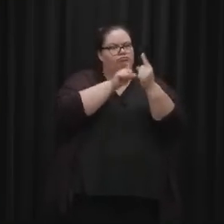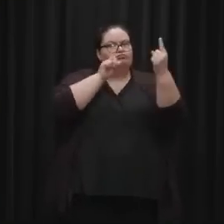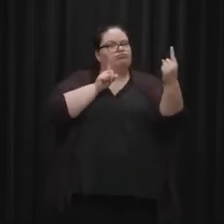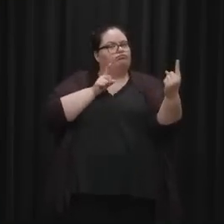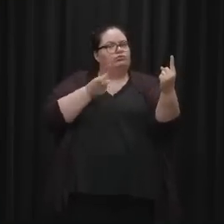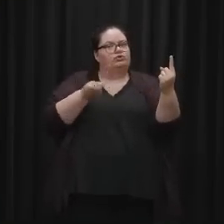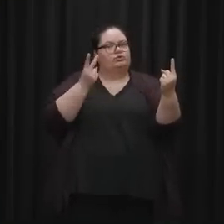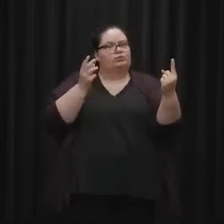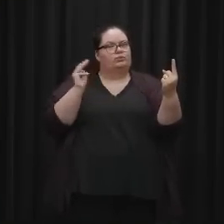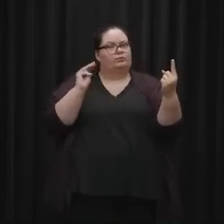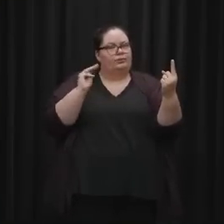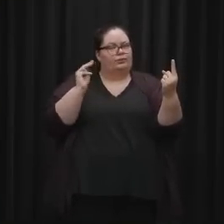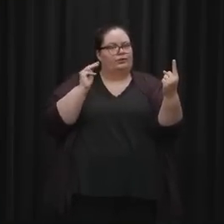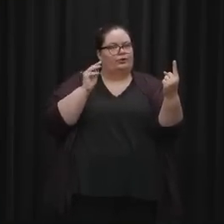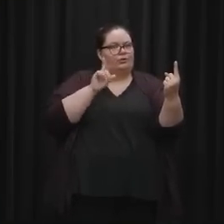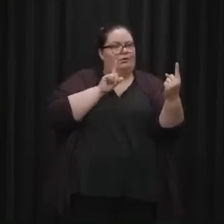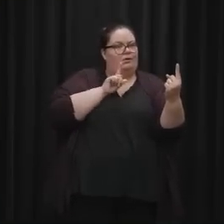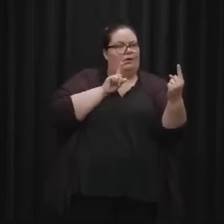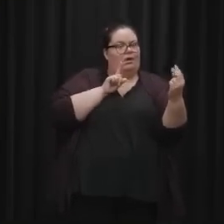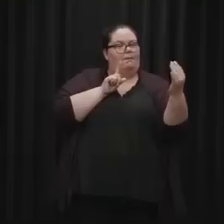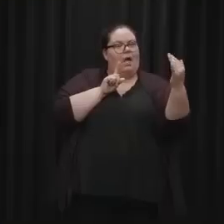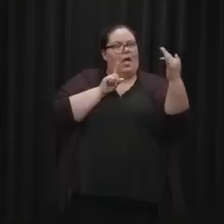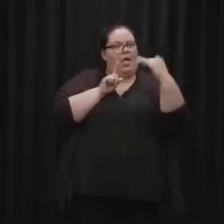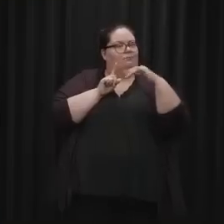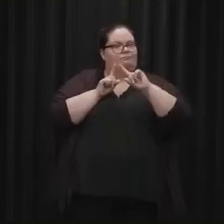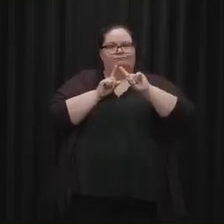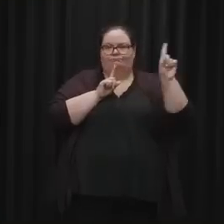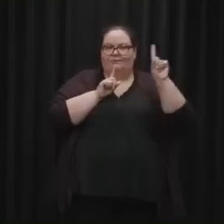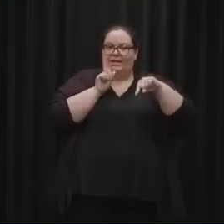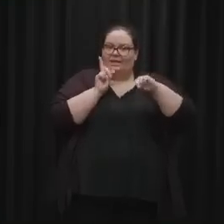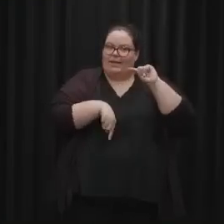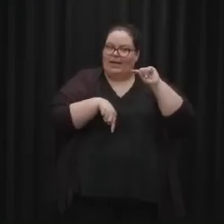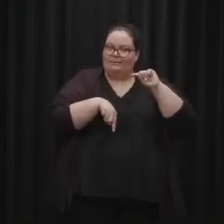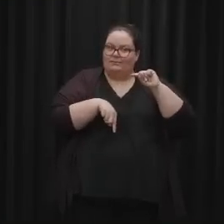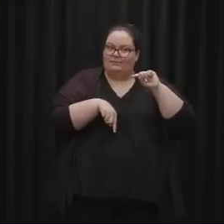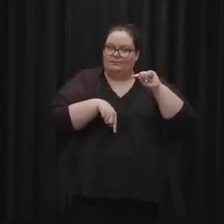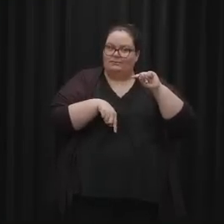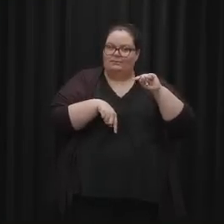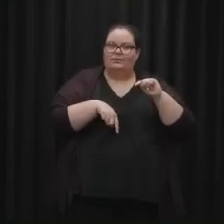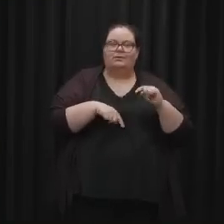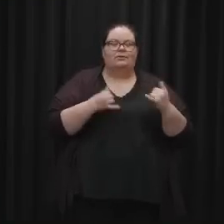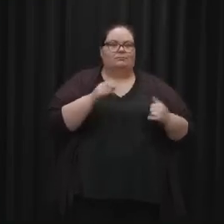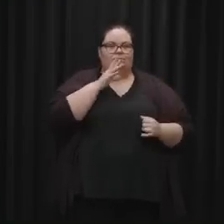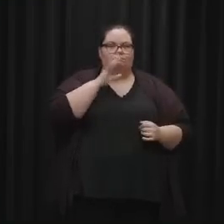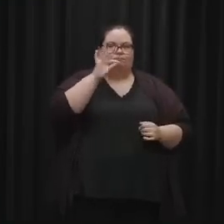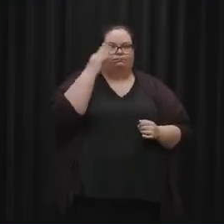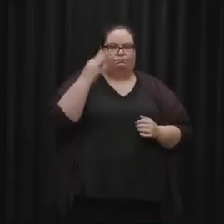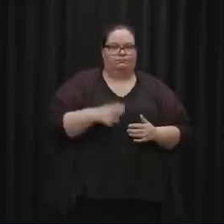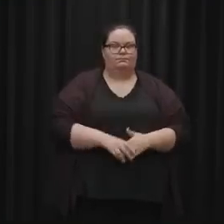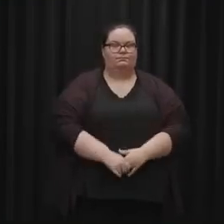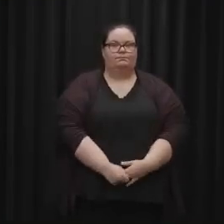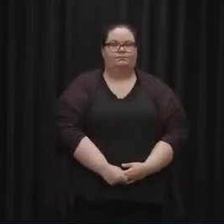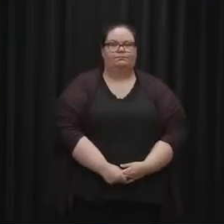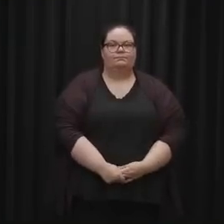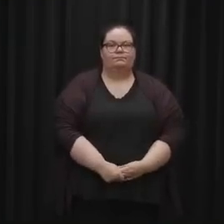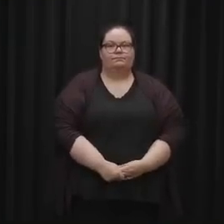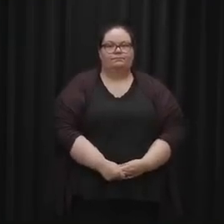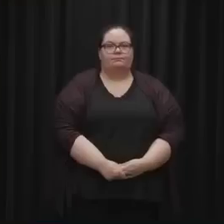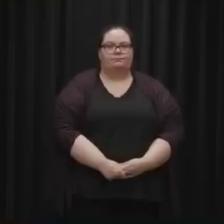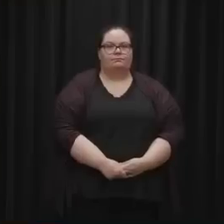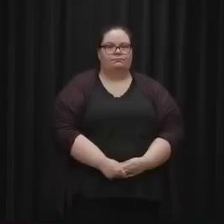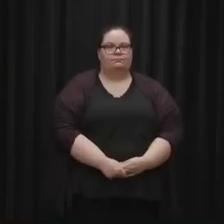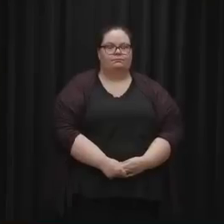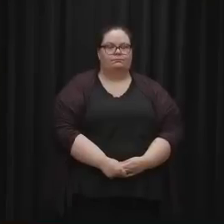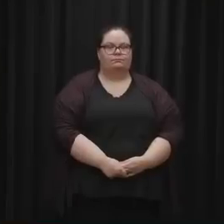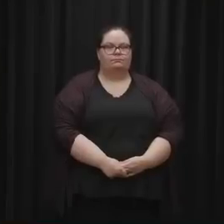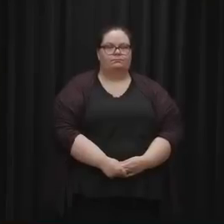others, a barrier the virus cannot cross. Ayez toujours un masque avec vous et utilisez-le. Keep a mask with you at